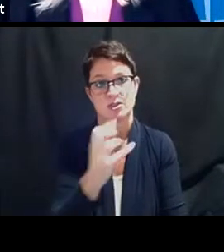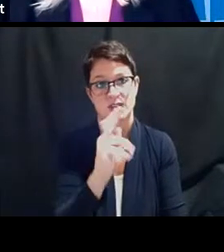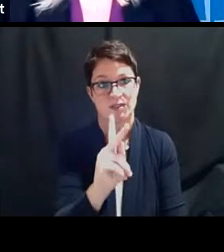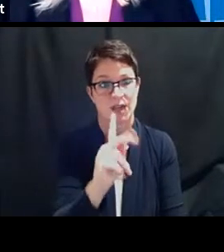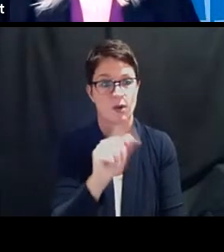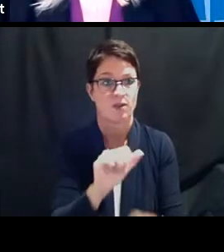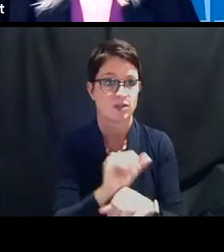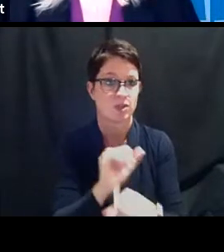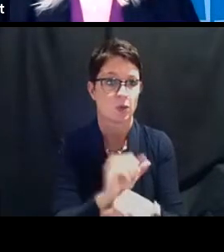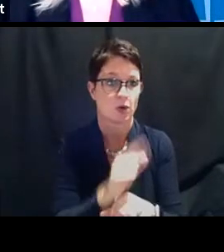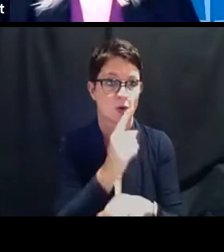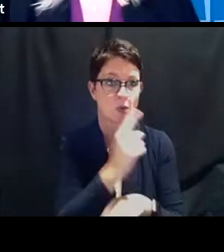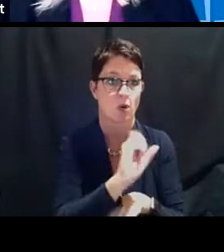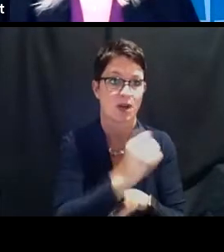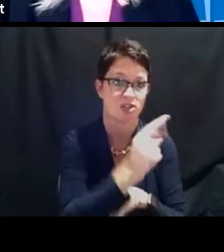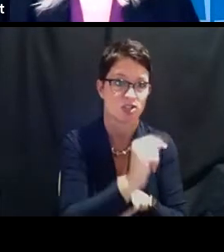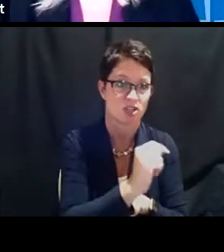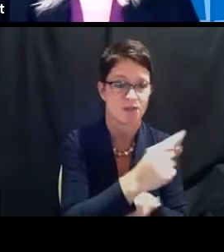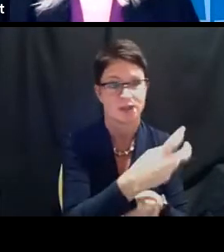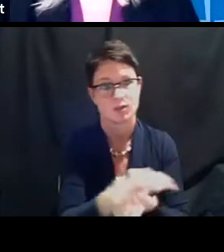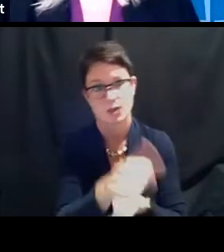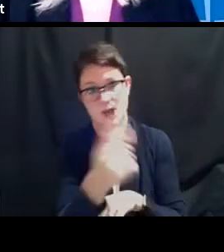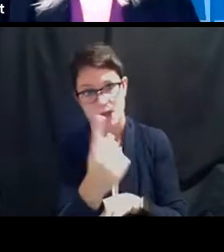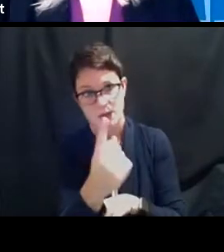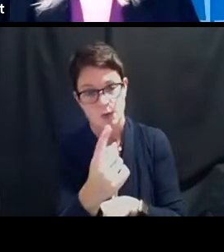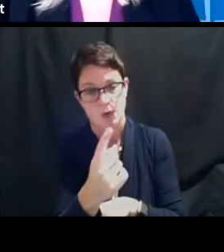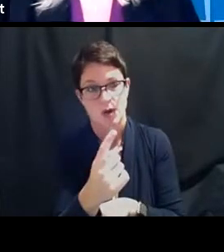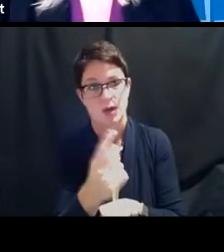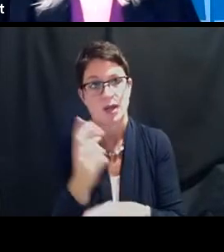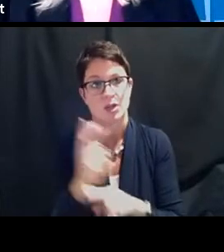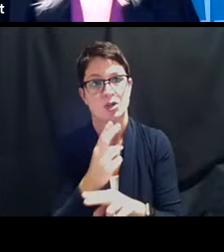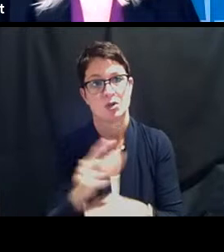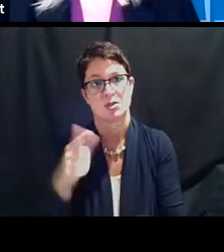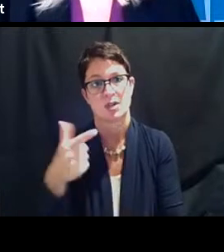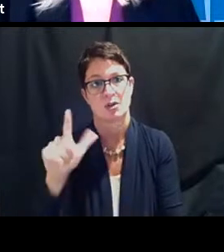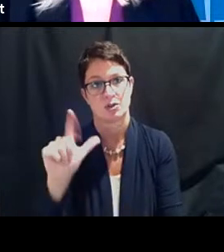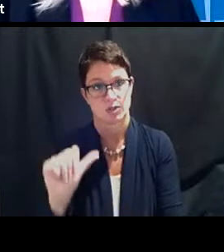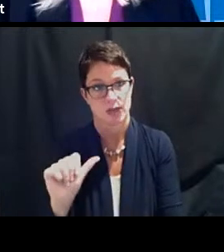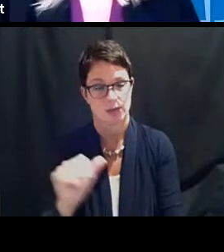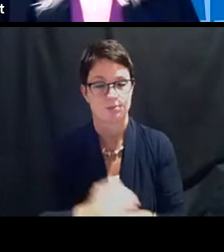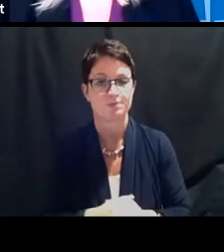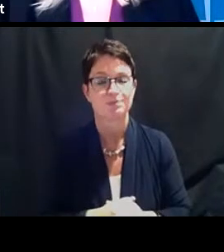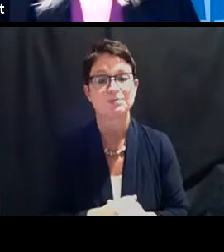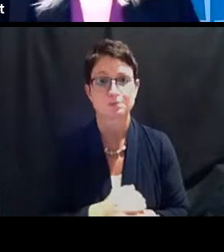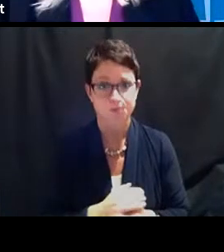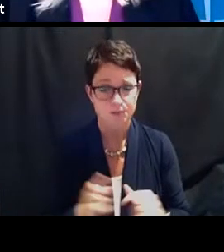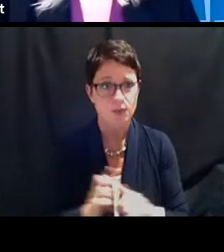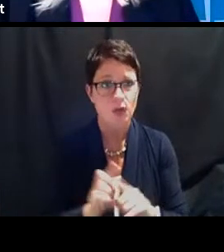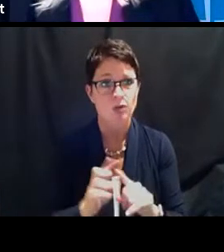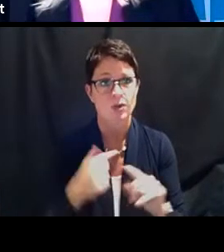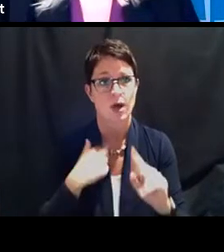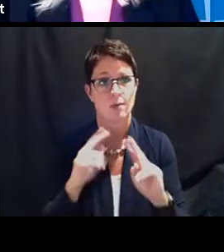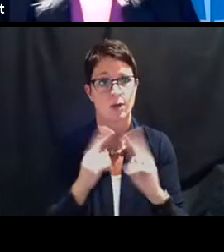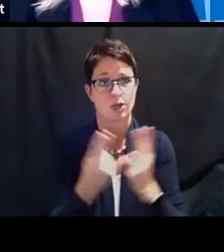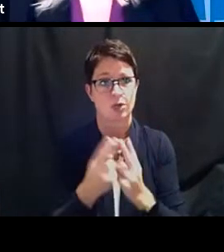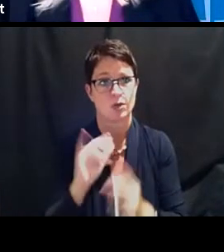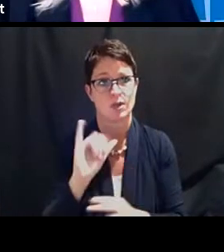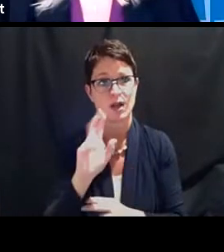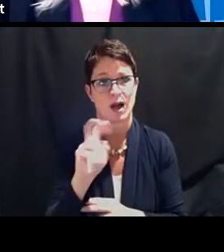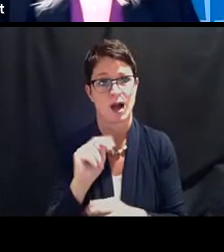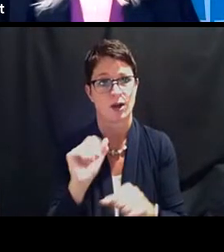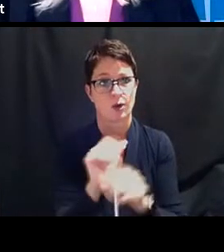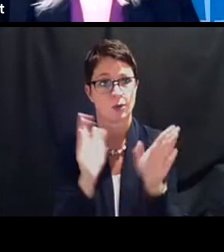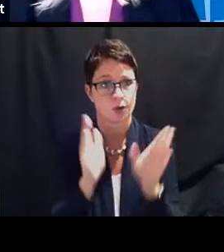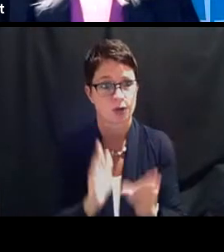work from one shift to the other and go to LaGuardia Airport. I'm also a union iron worker. I've